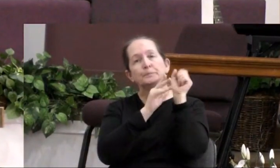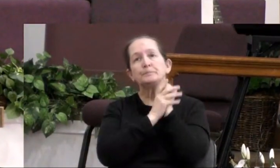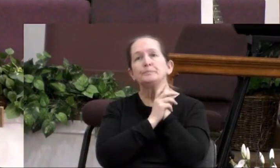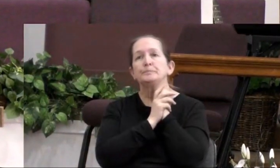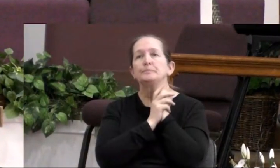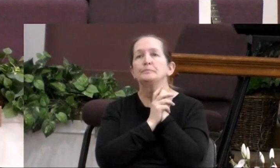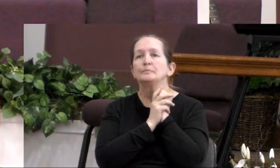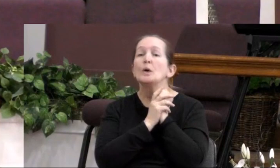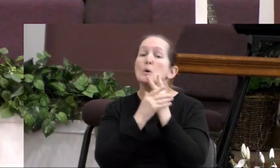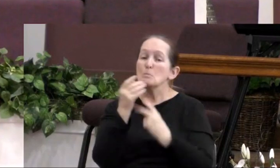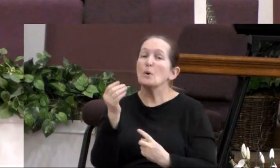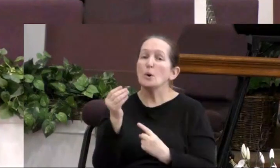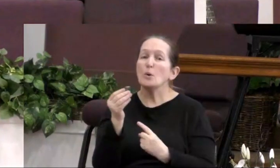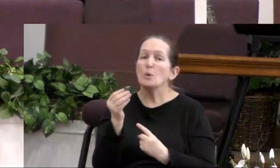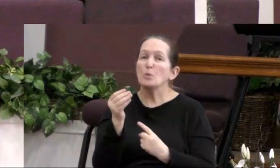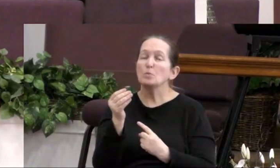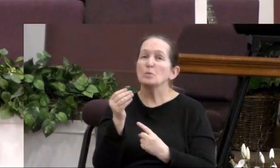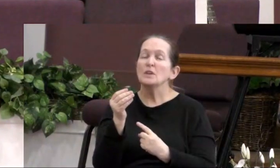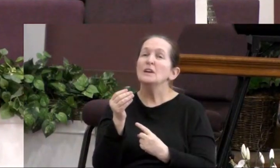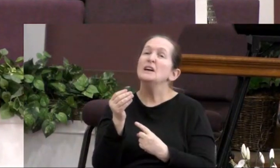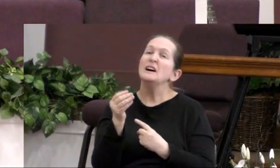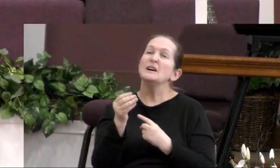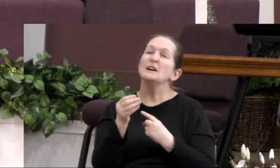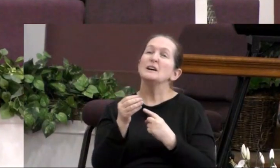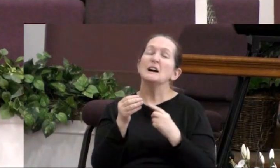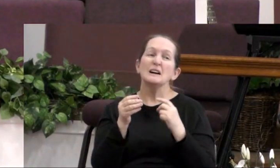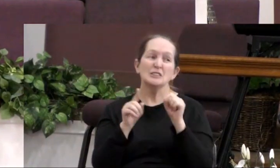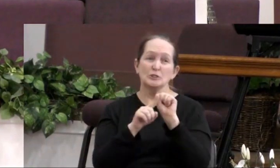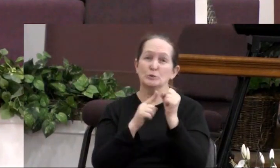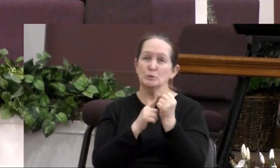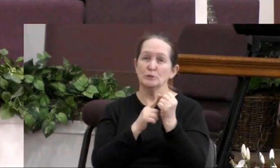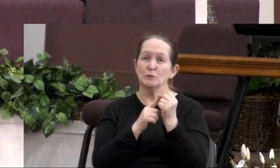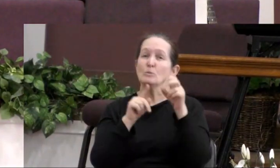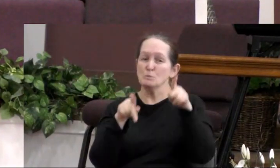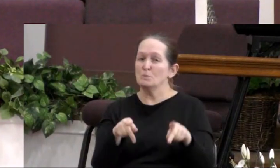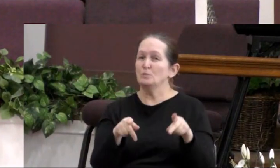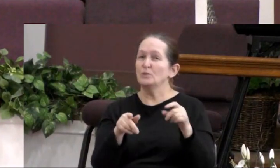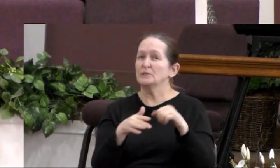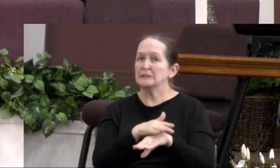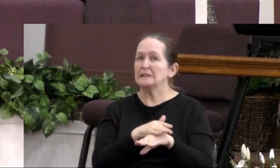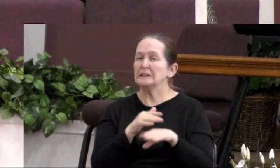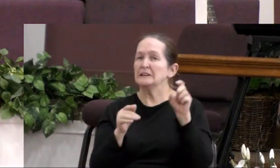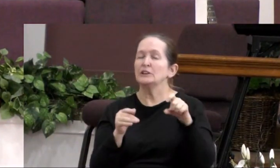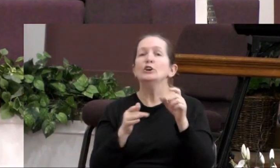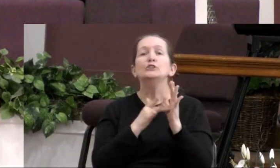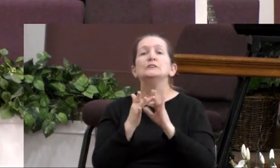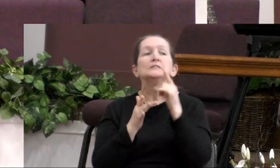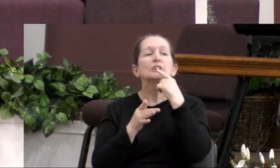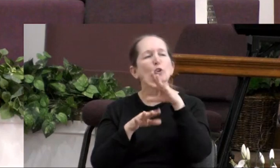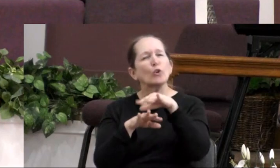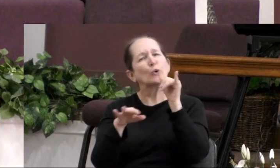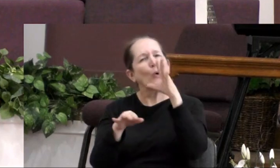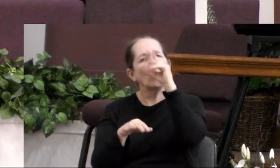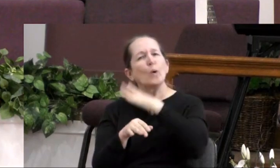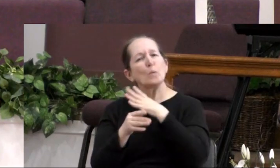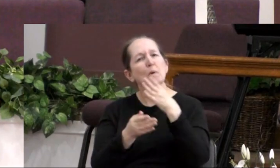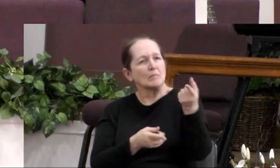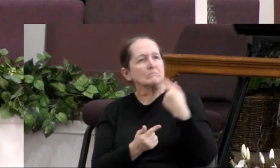In both of these situations, someone was in need. Jesus said, "Call him here."